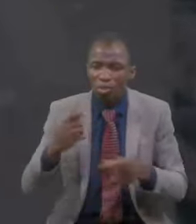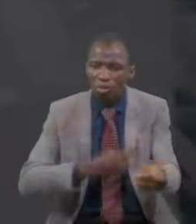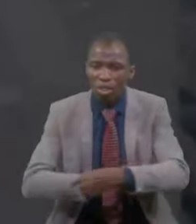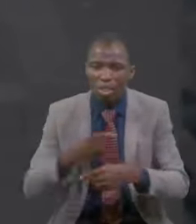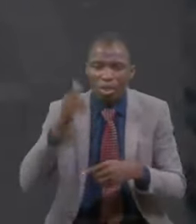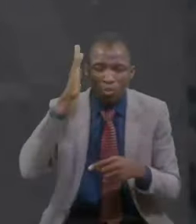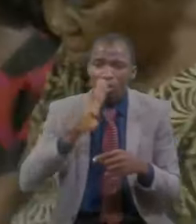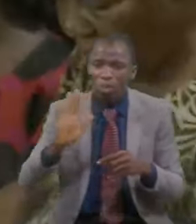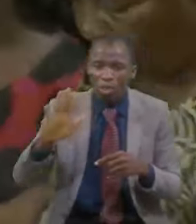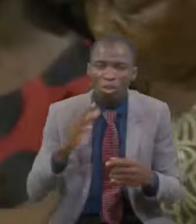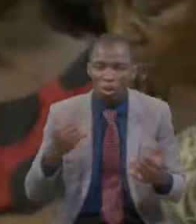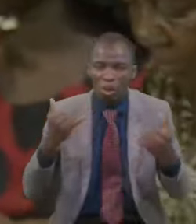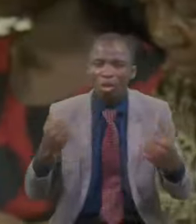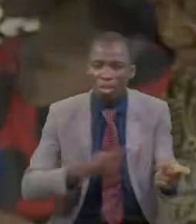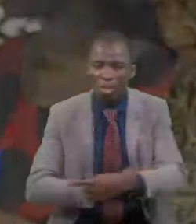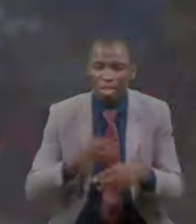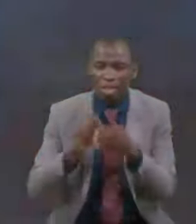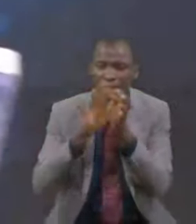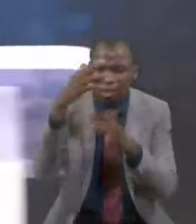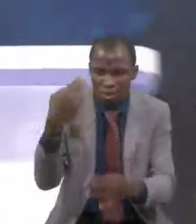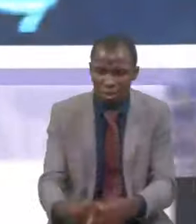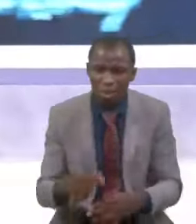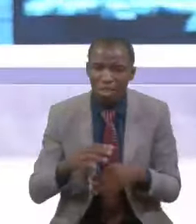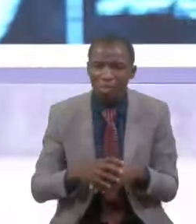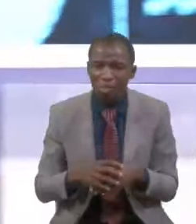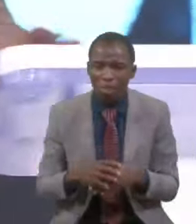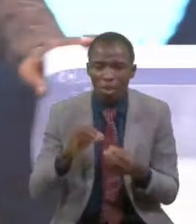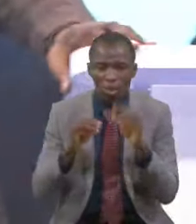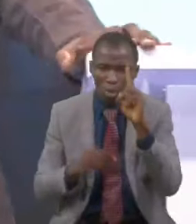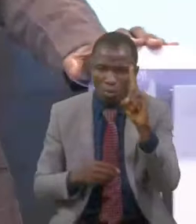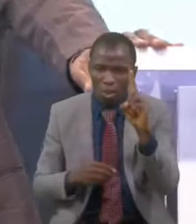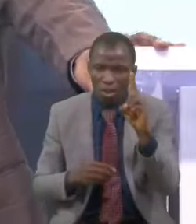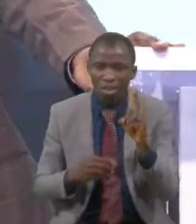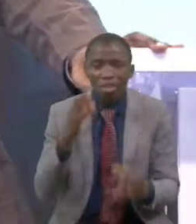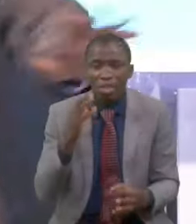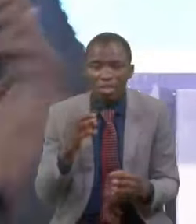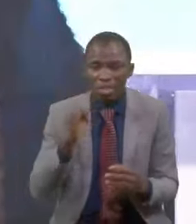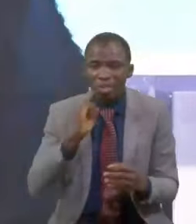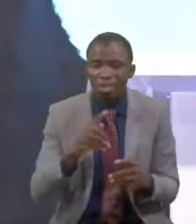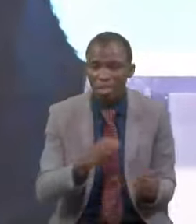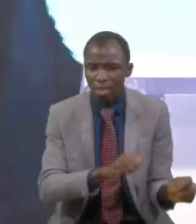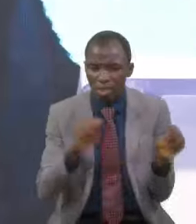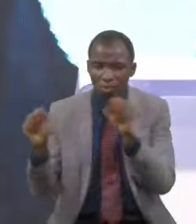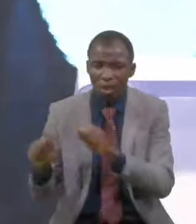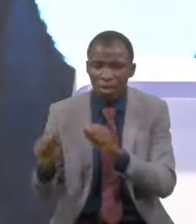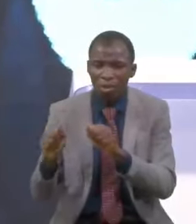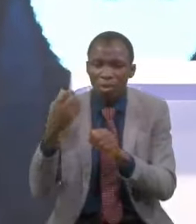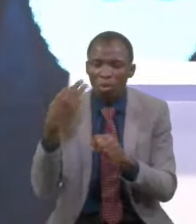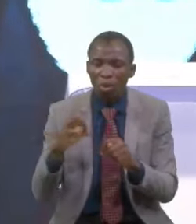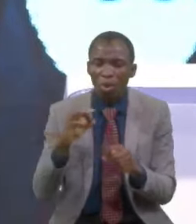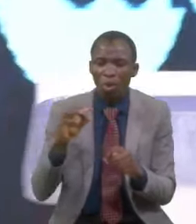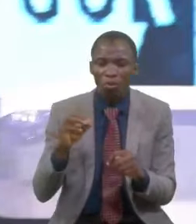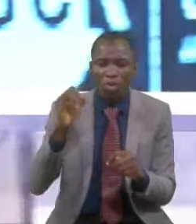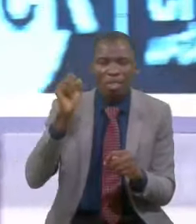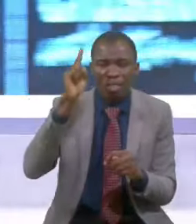Jesus' name. Number one is the transfer of His